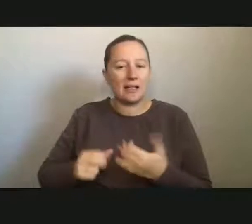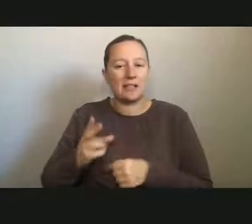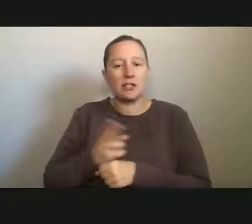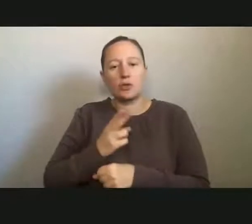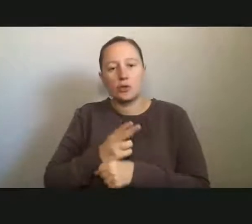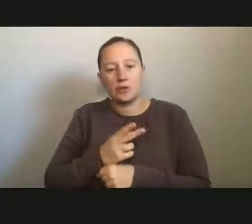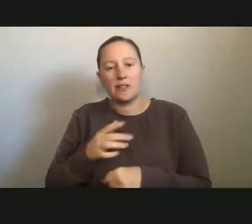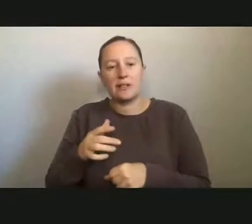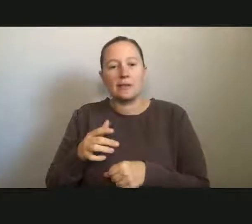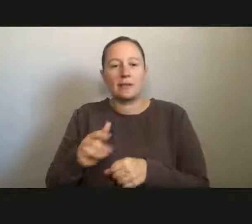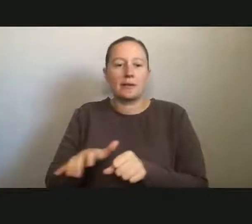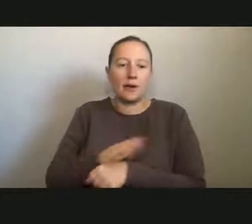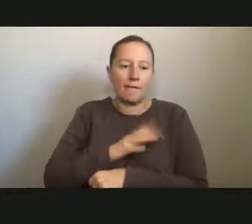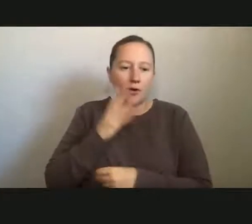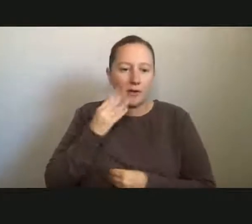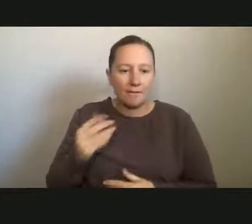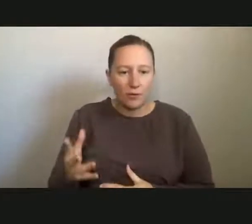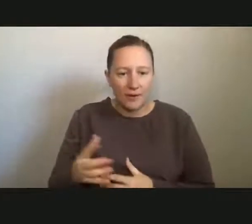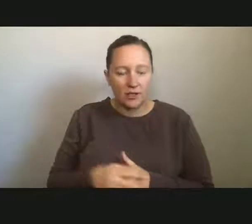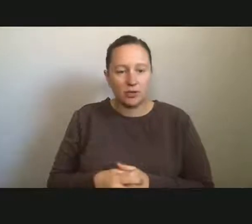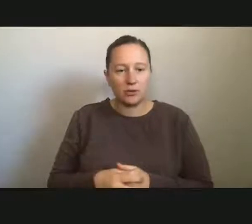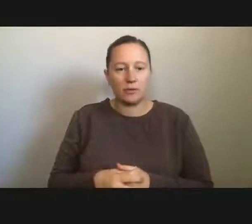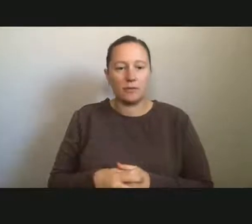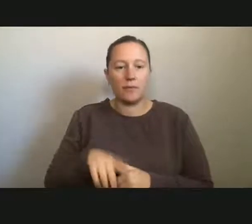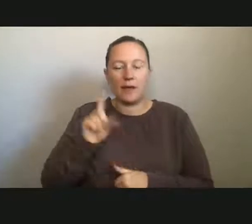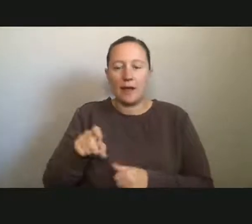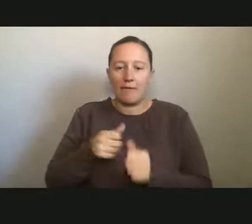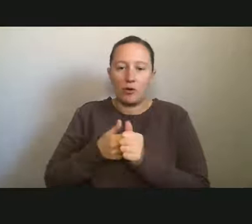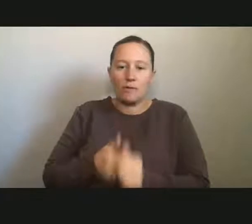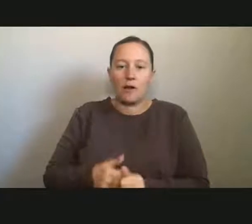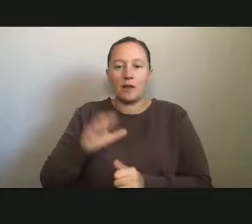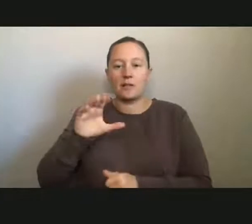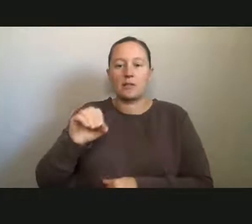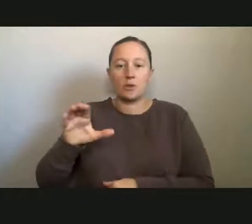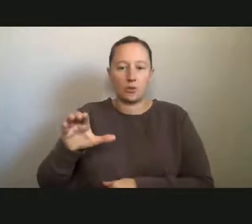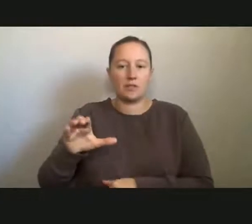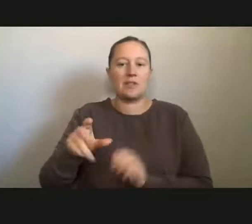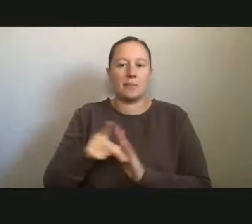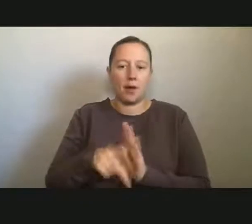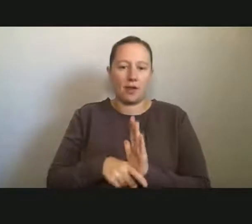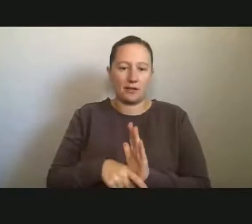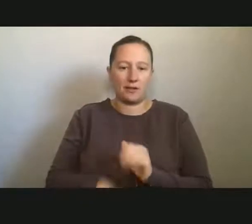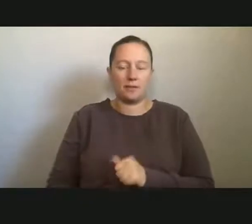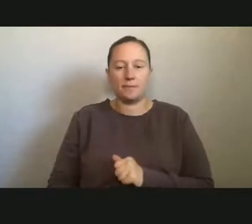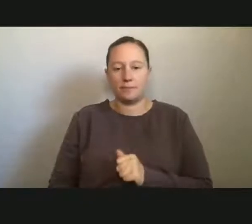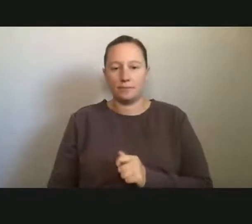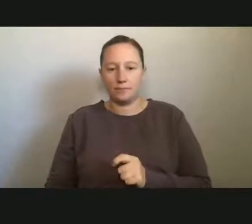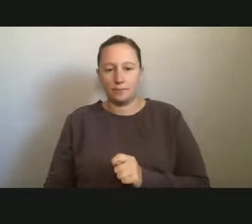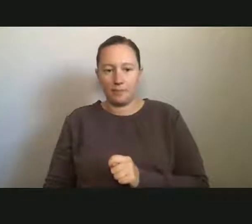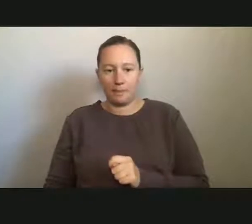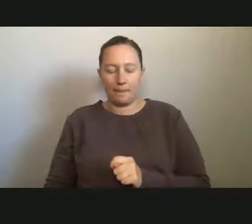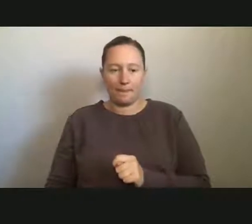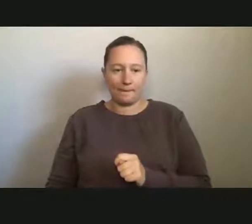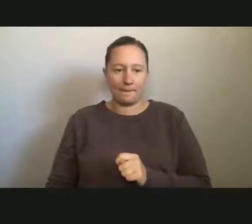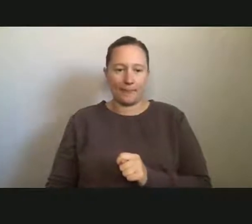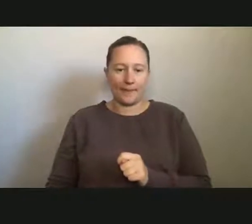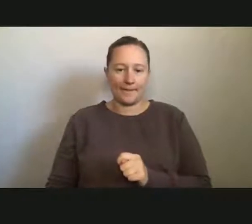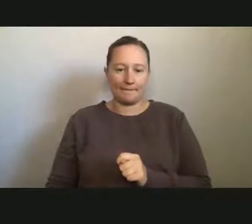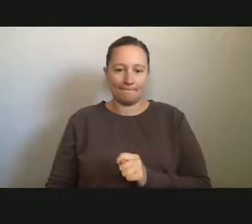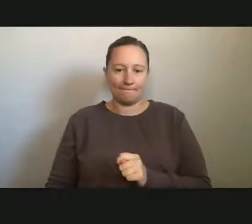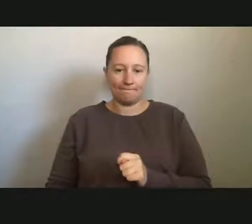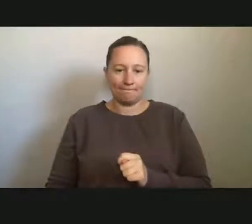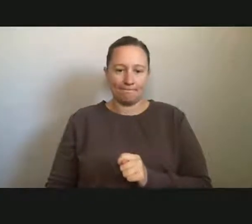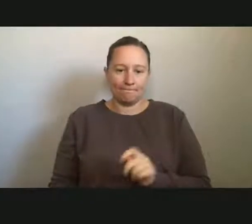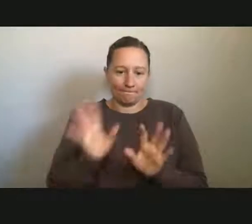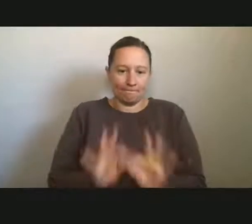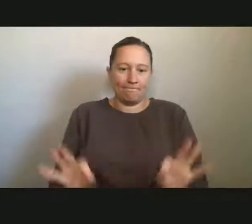information, and would thus have to follow the COC policy. So it's important that